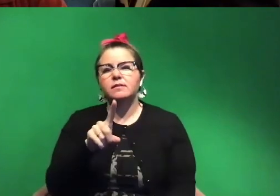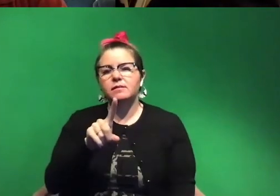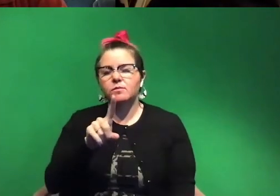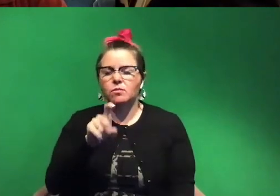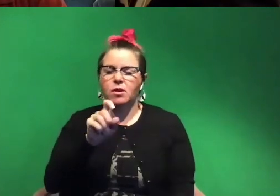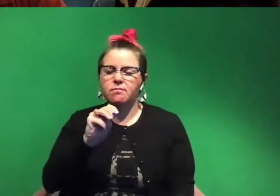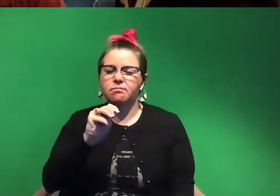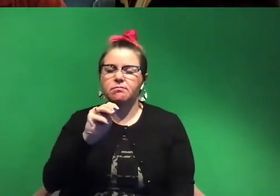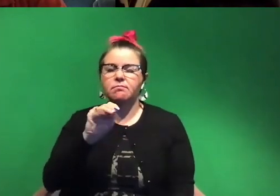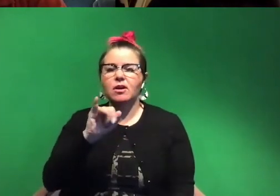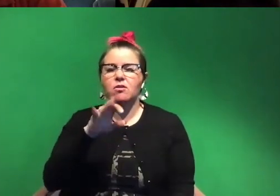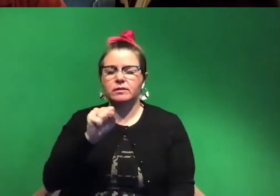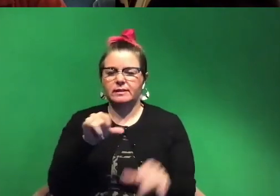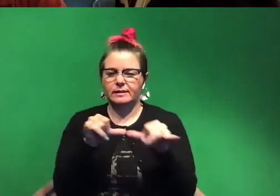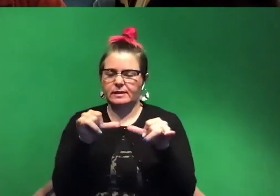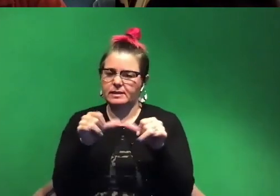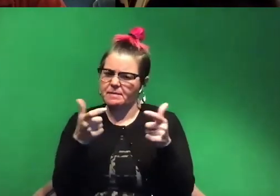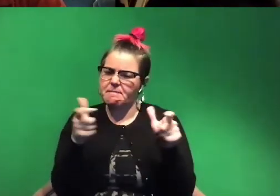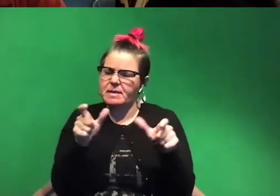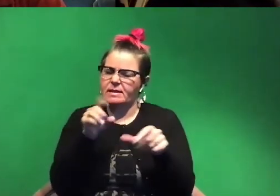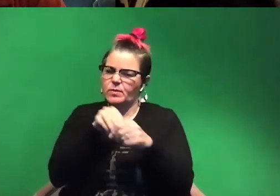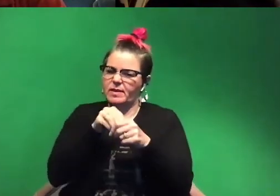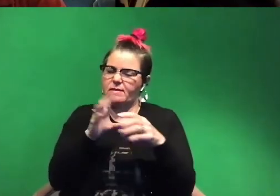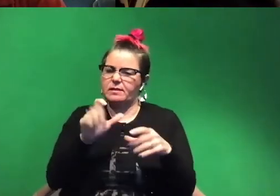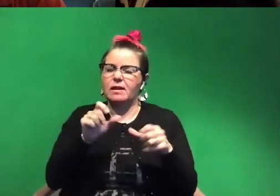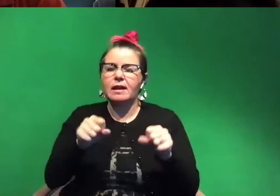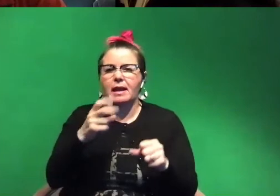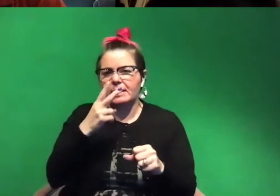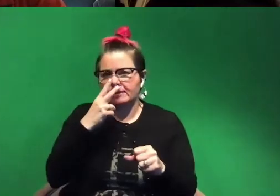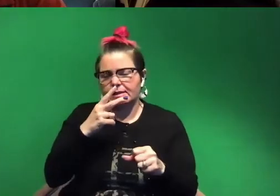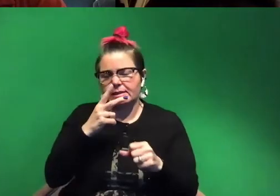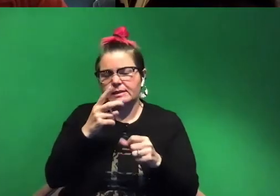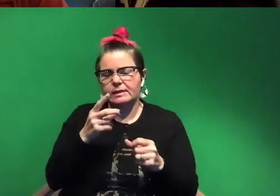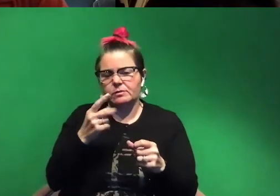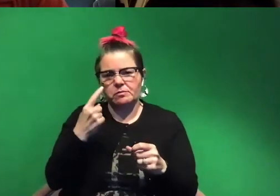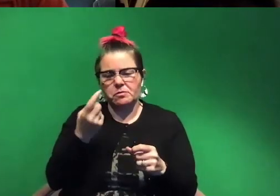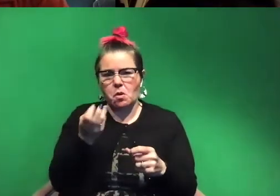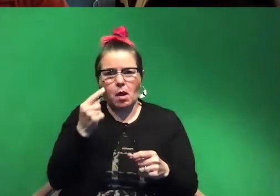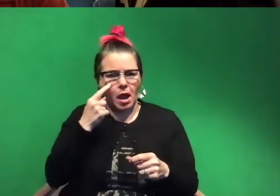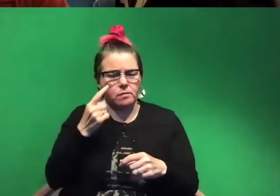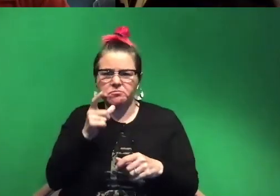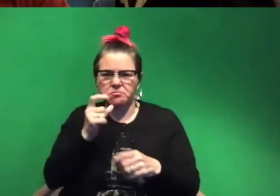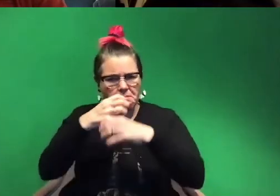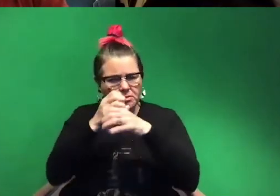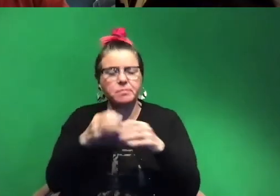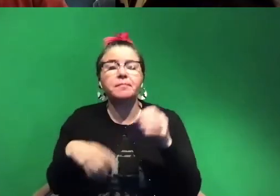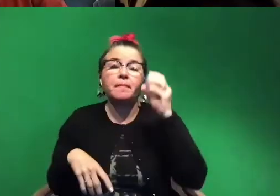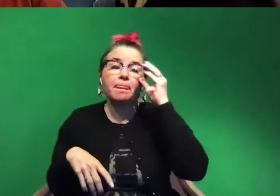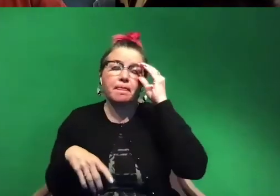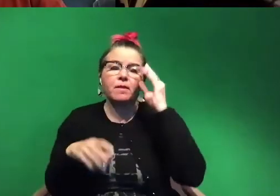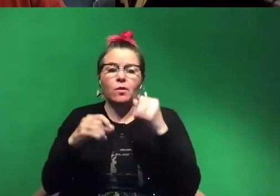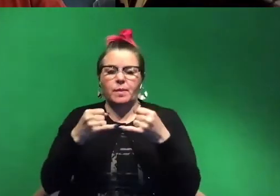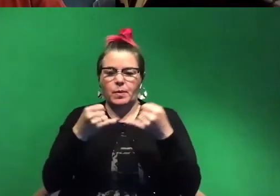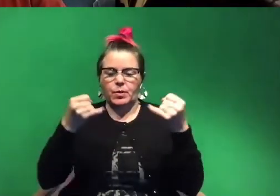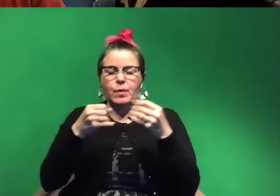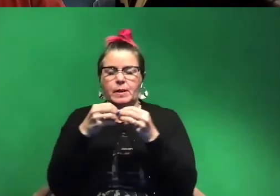in size, so they're quite a large cell. You can see them pretty well with the naked eye. But when these threads uncoil,